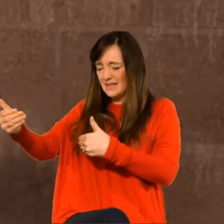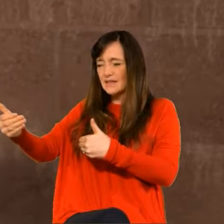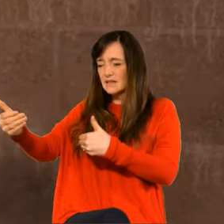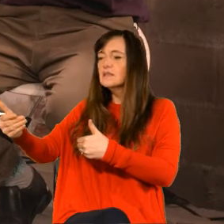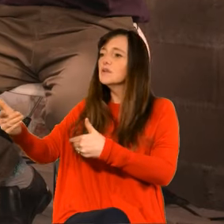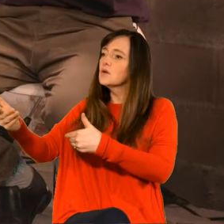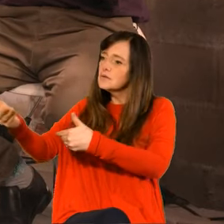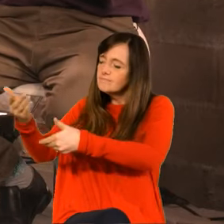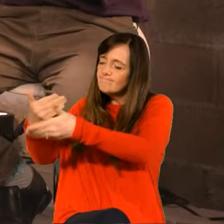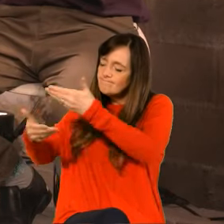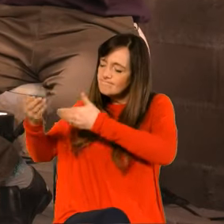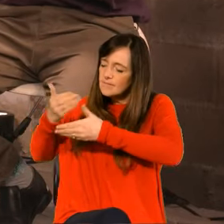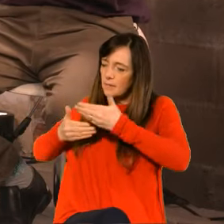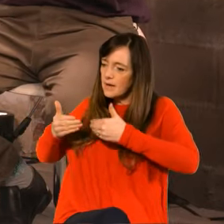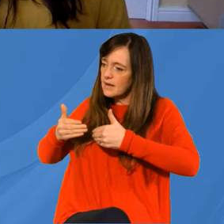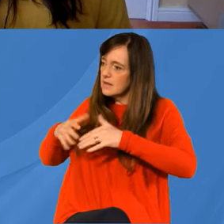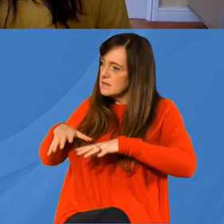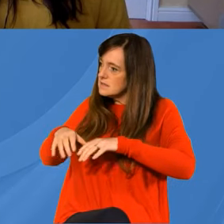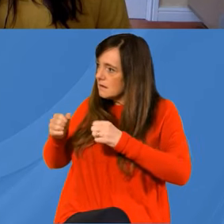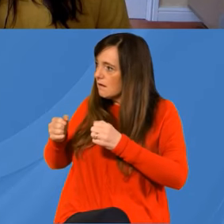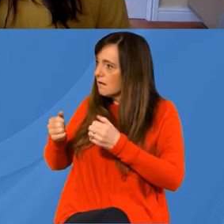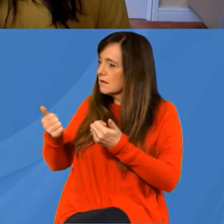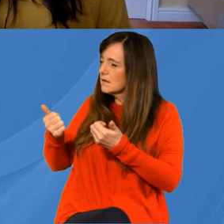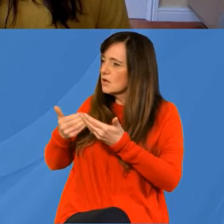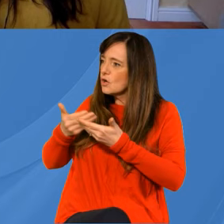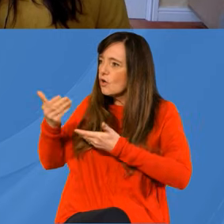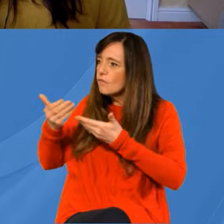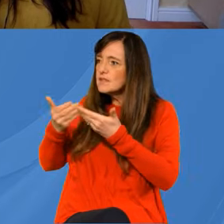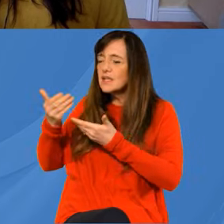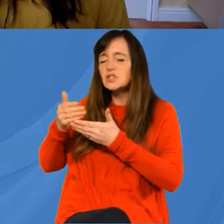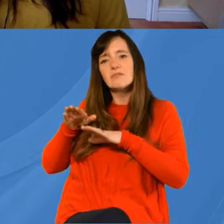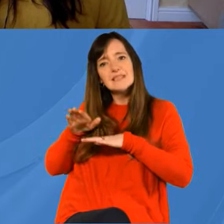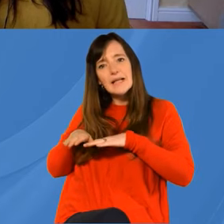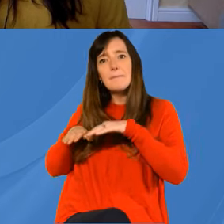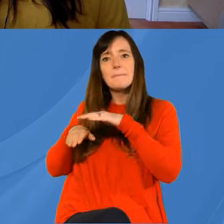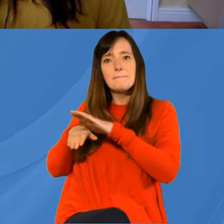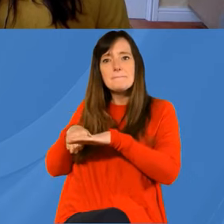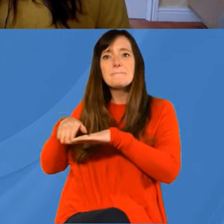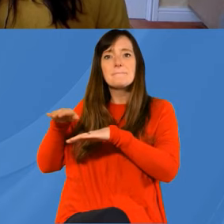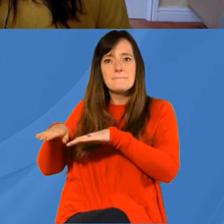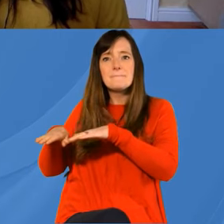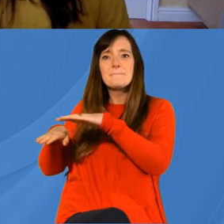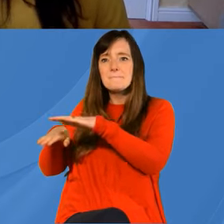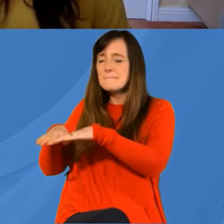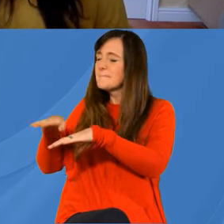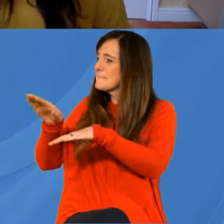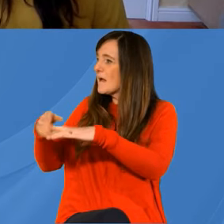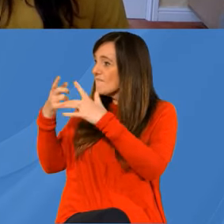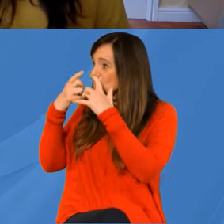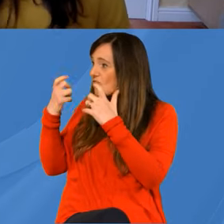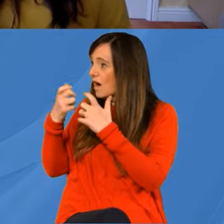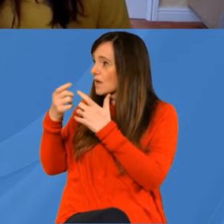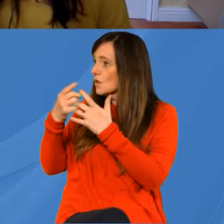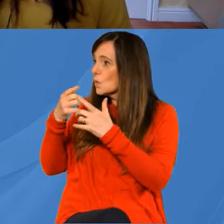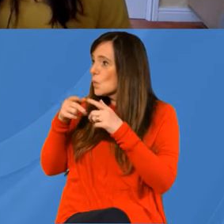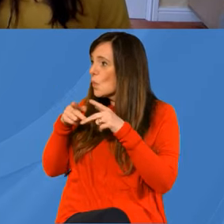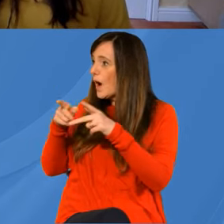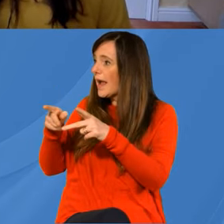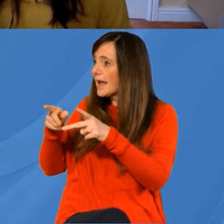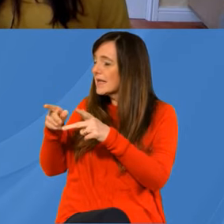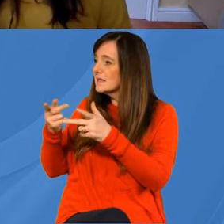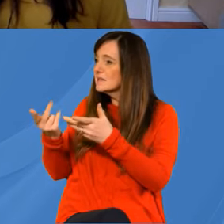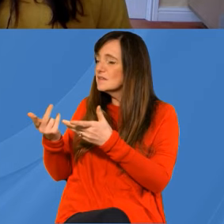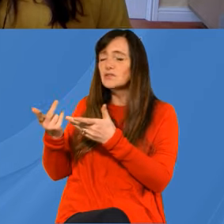said, make that connection, find out how they're doing, take those steps, and then find that way, I think, to prayerfully, you know, bring your faith